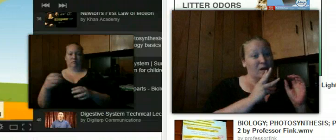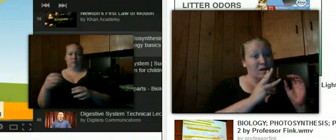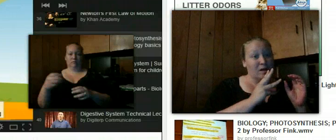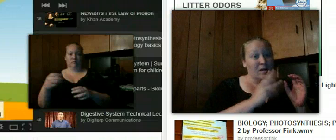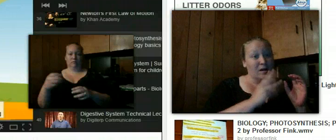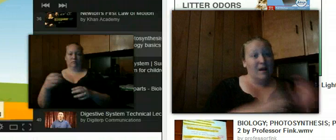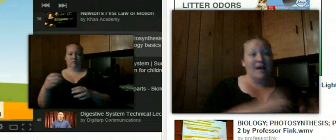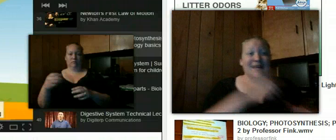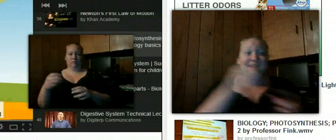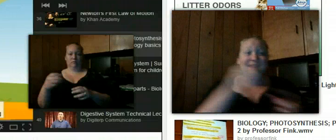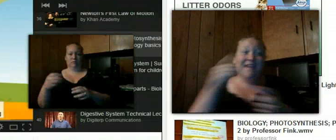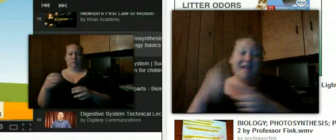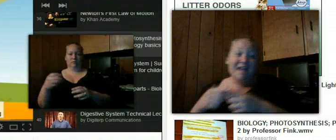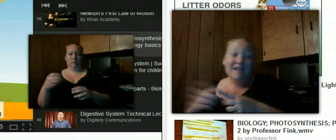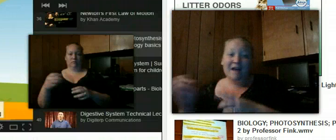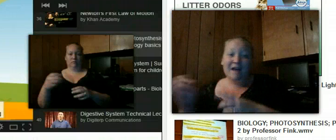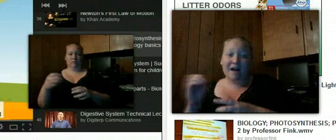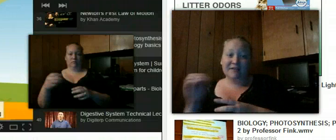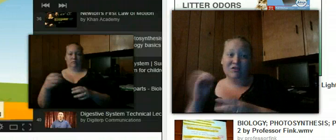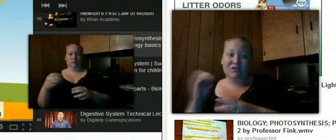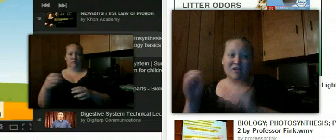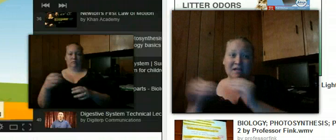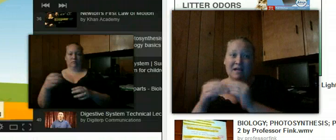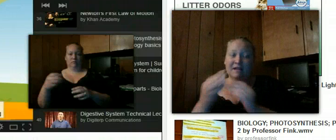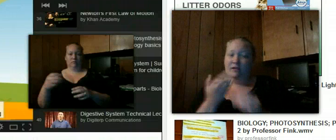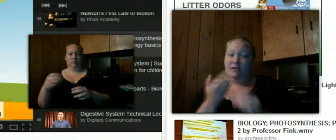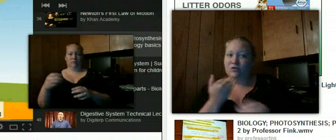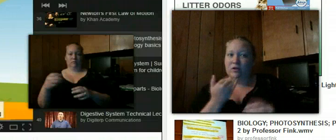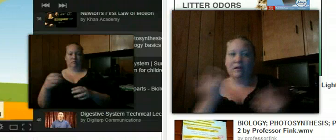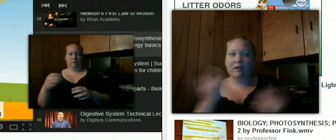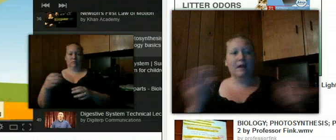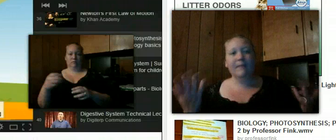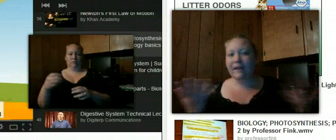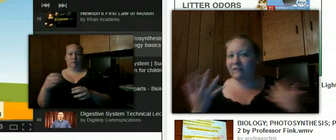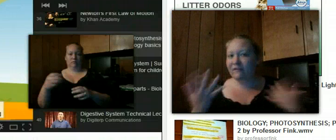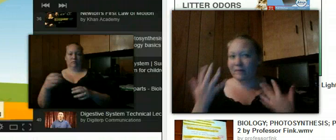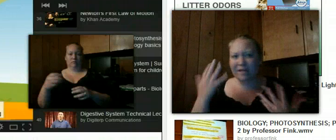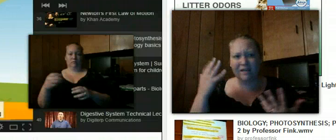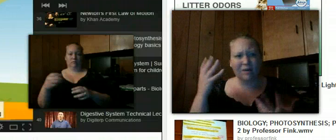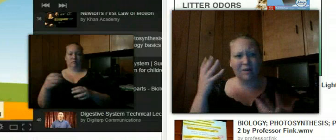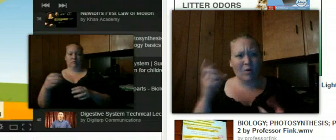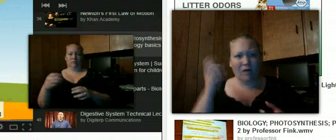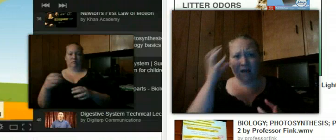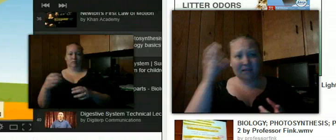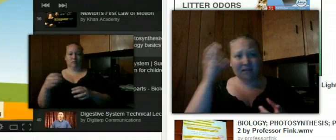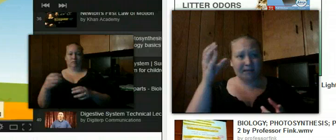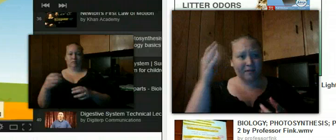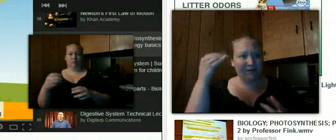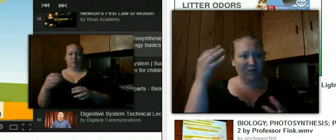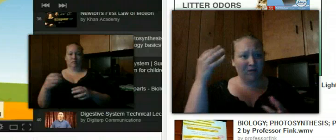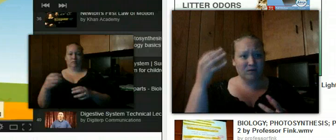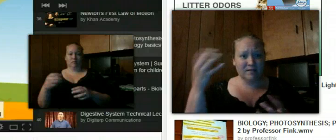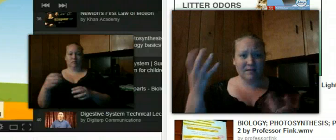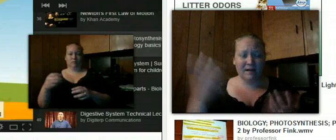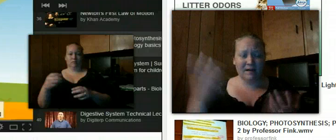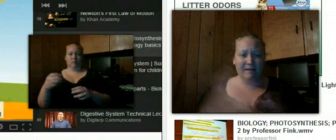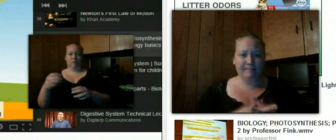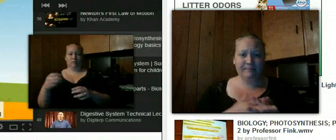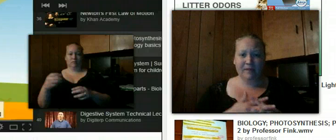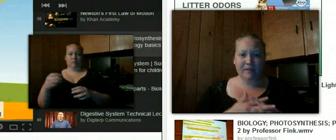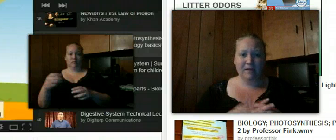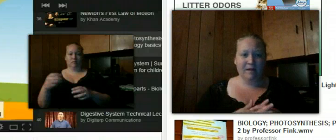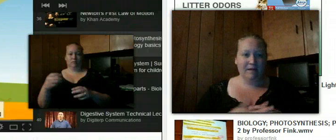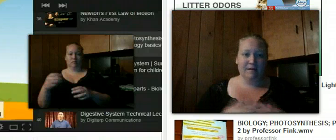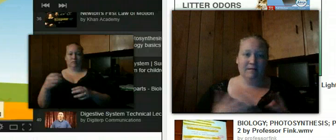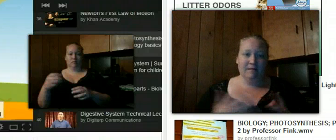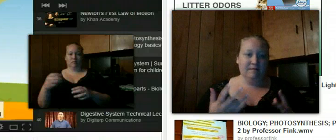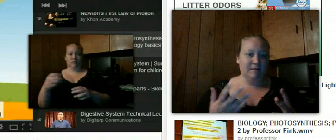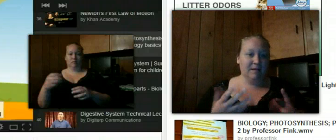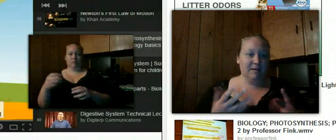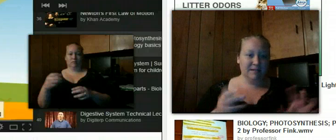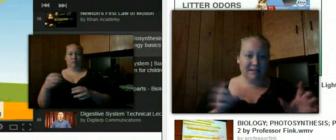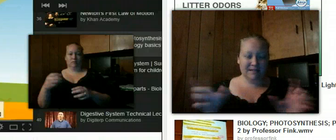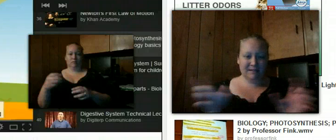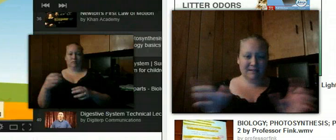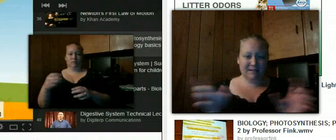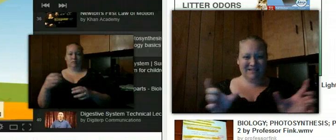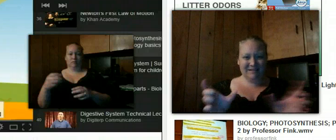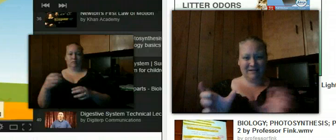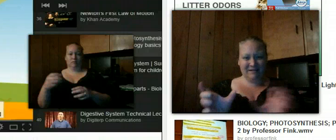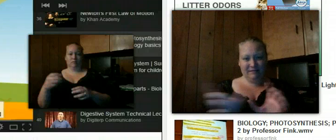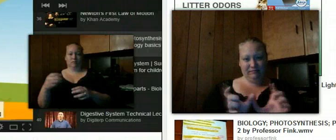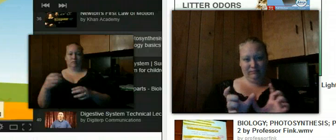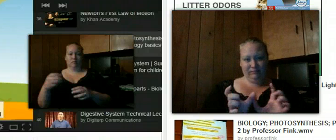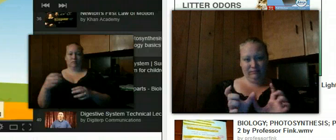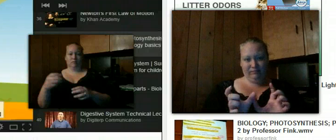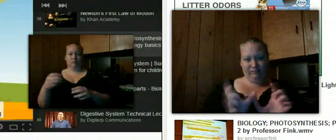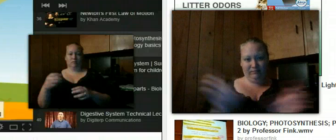add water, and then oxygen and the sugar. And I may even be getting the whole concept confused, because this